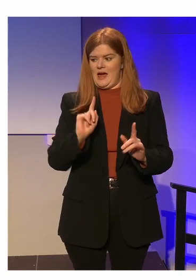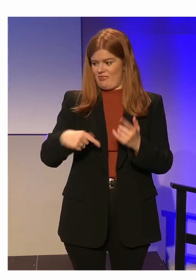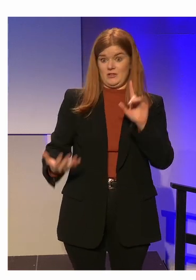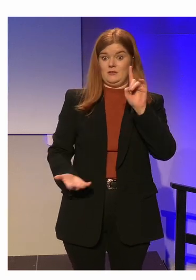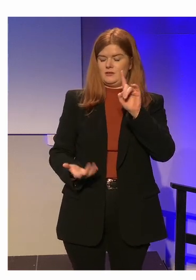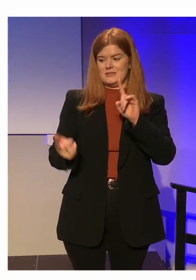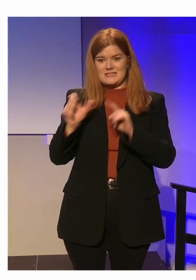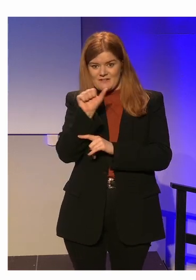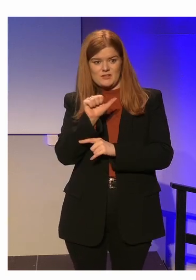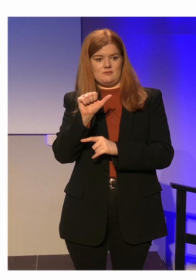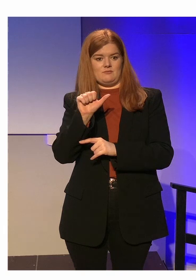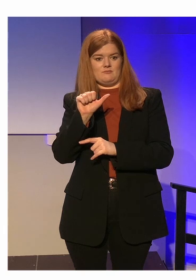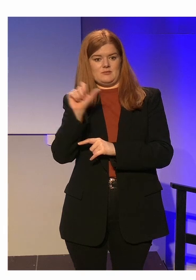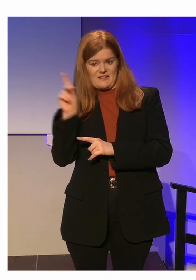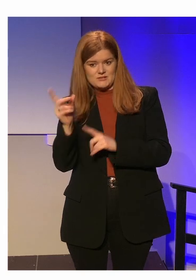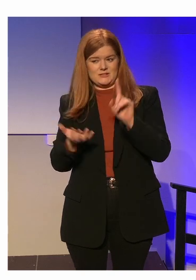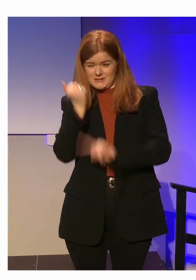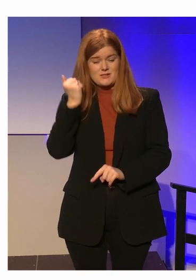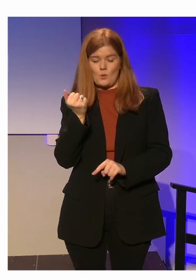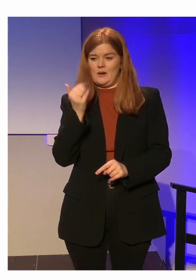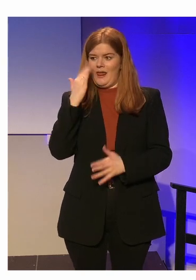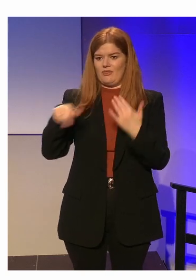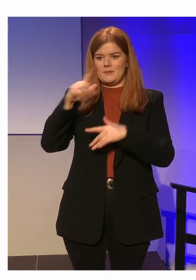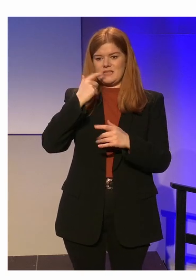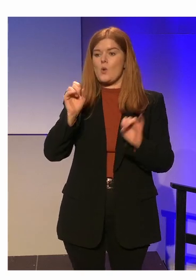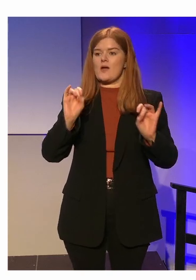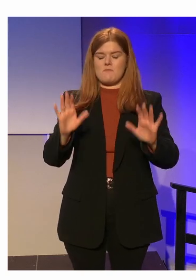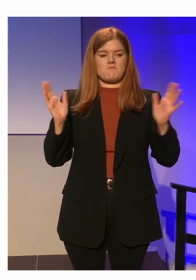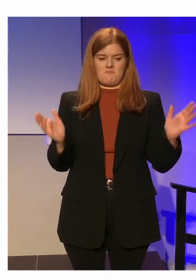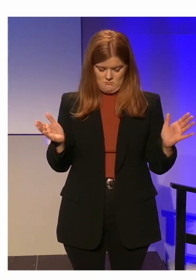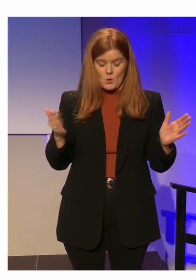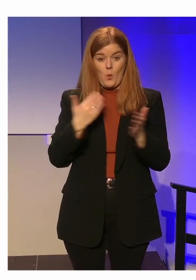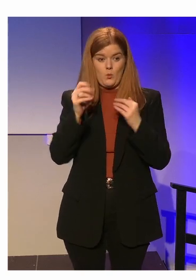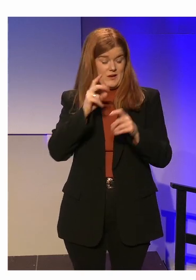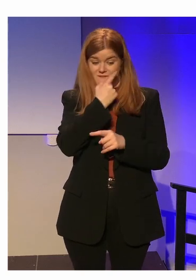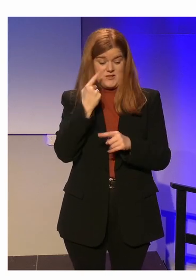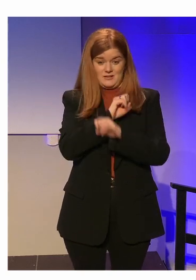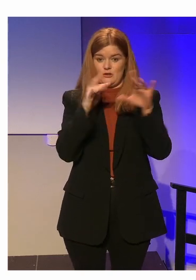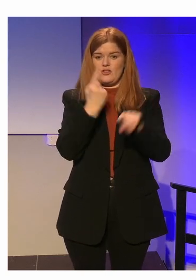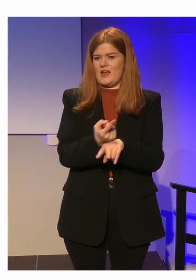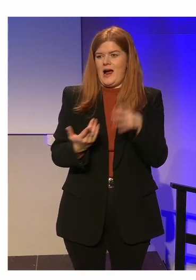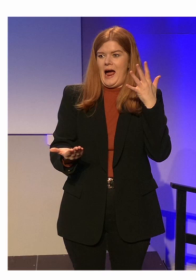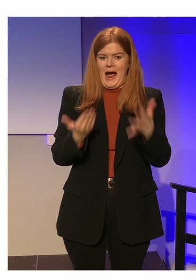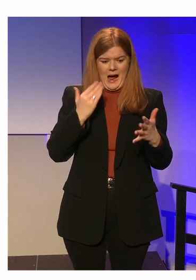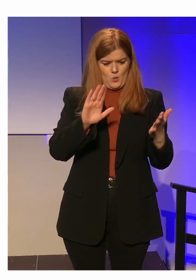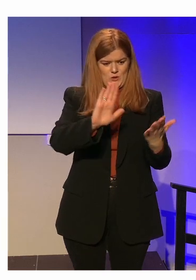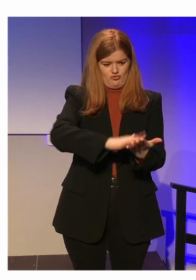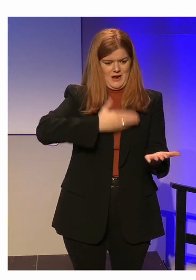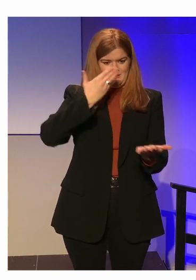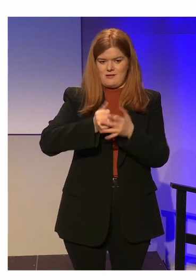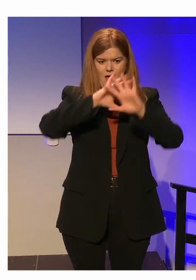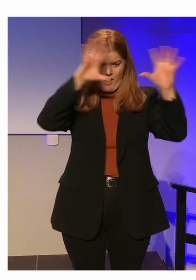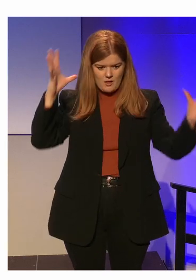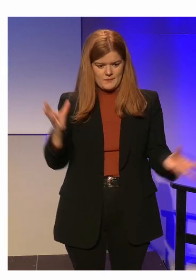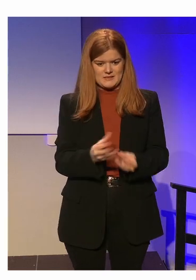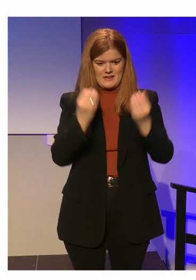David and Anne had with them led them to say, what we're seeing here, how do we translate this